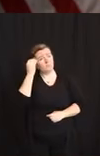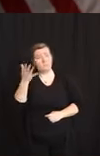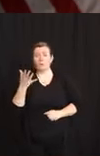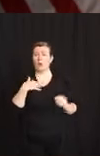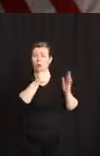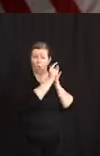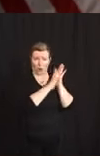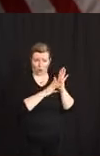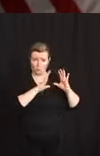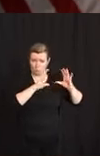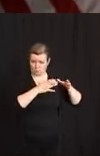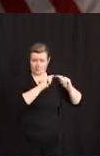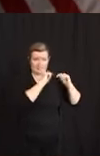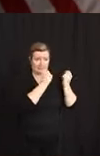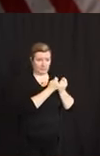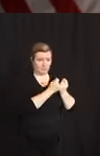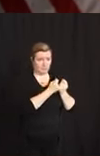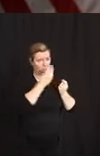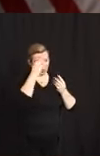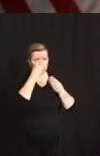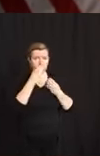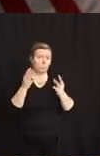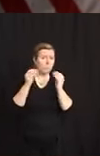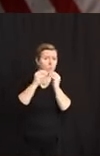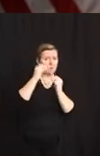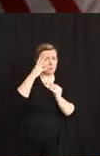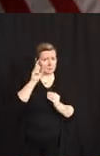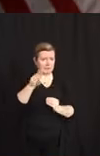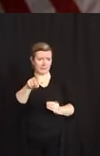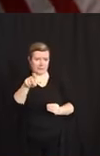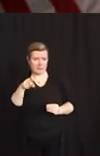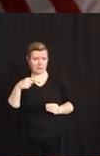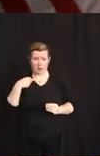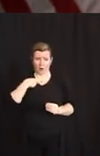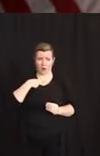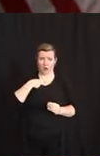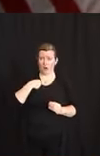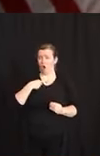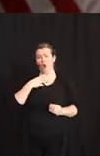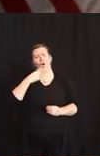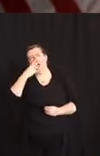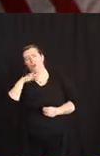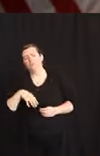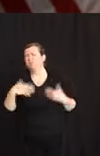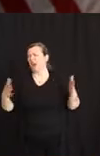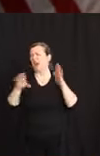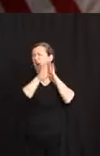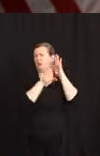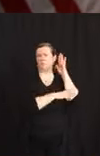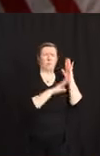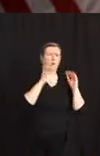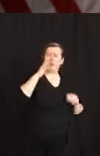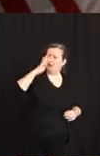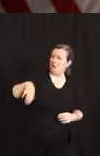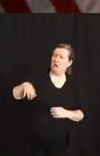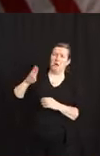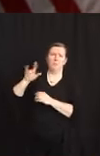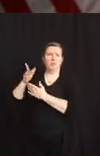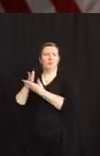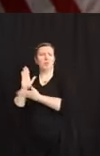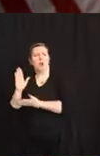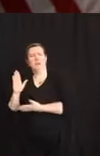But I'm not suggesting for 1 second we're above the law, we're above the Constitution, we're above the Bill of Rights. I just meant that was literally above my pay grade.